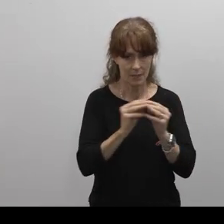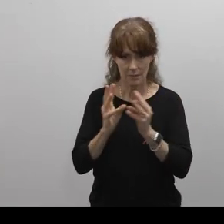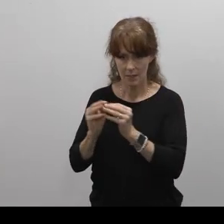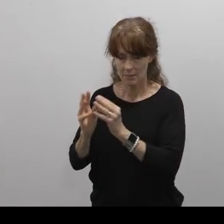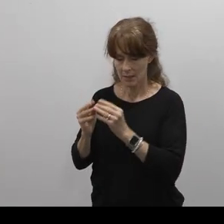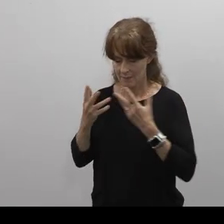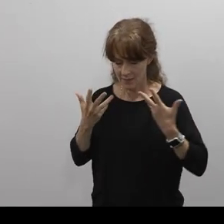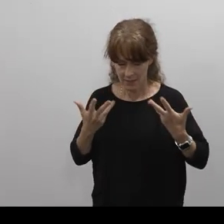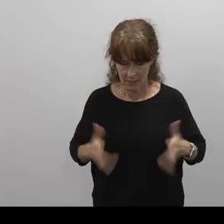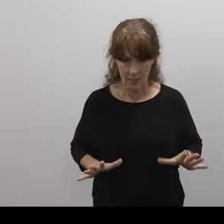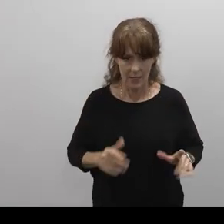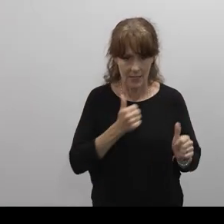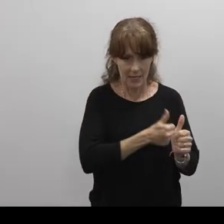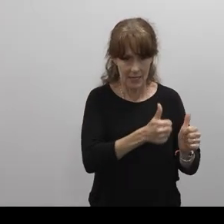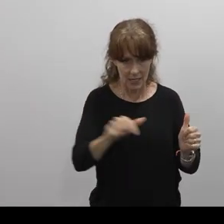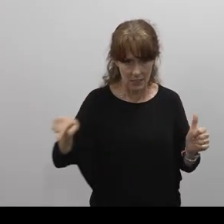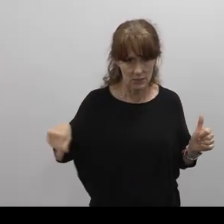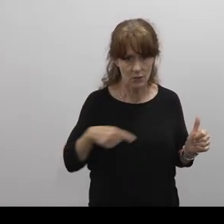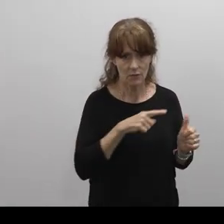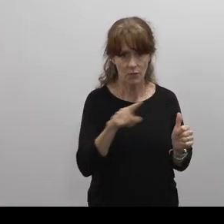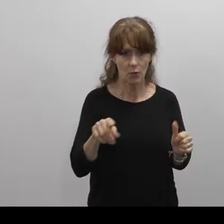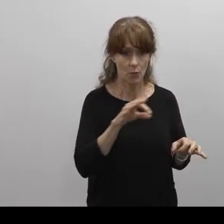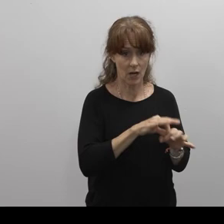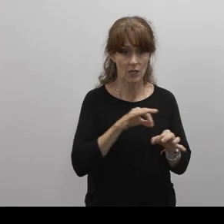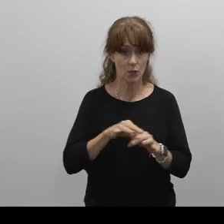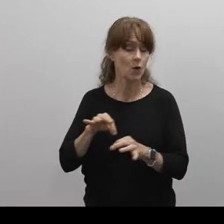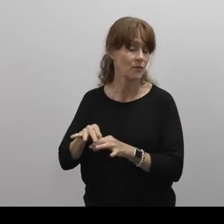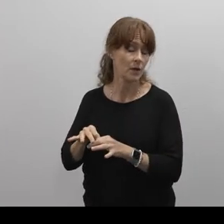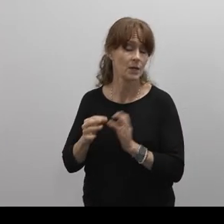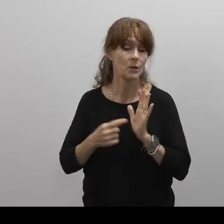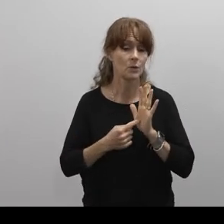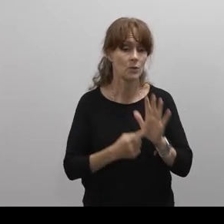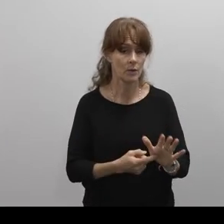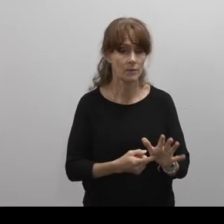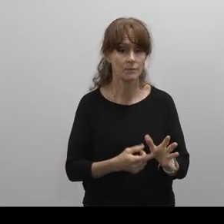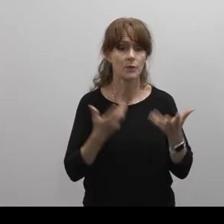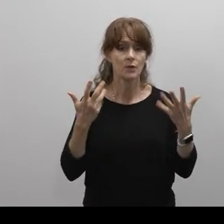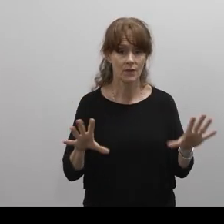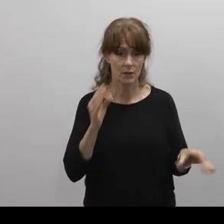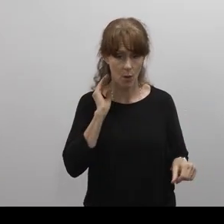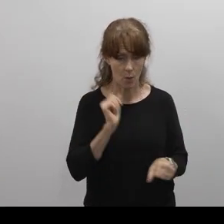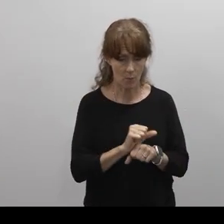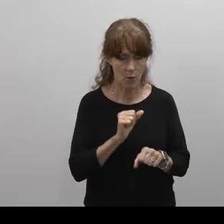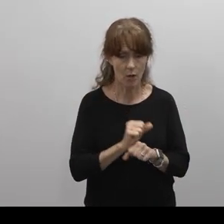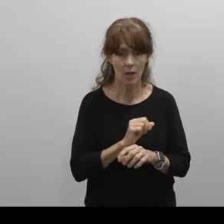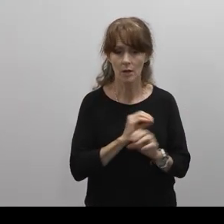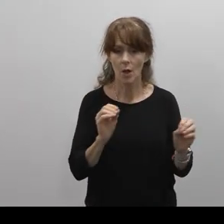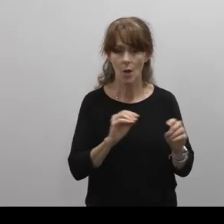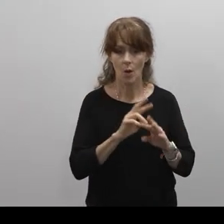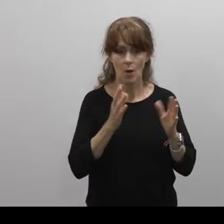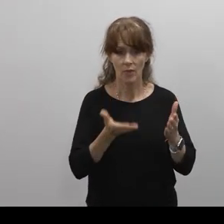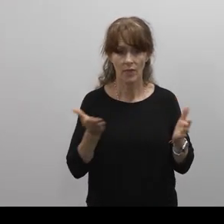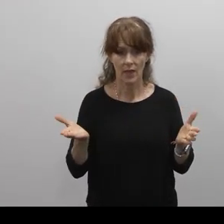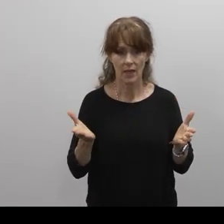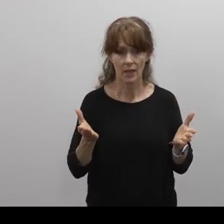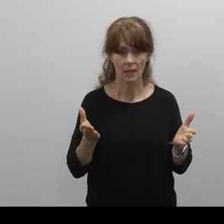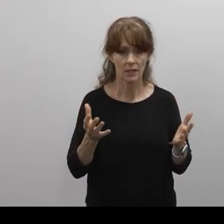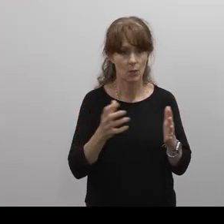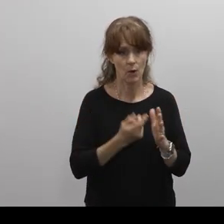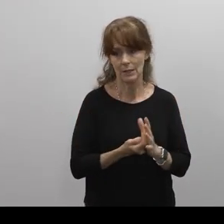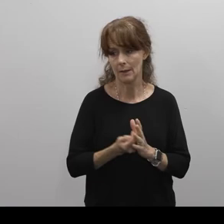held, and each of you in your voting, you're representing that you've done your homework and that there's no item that you want to pull.